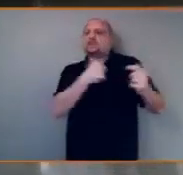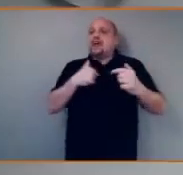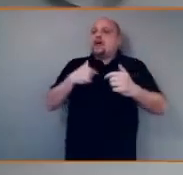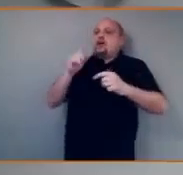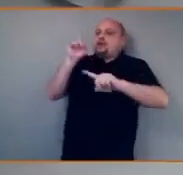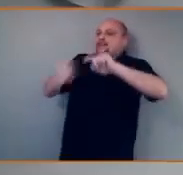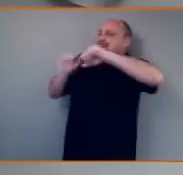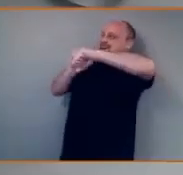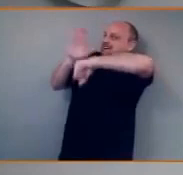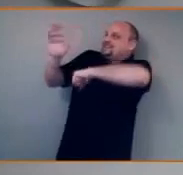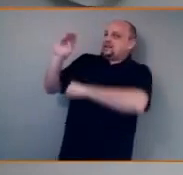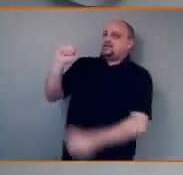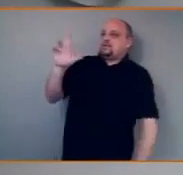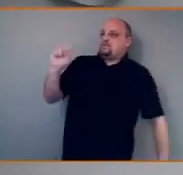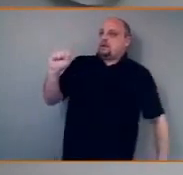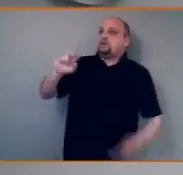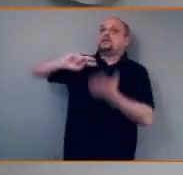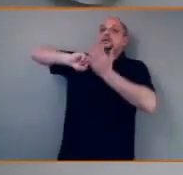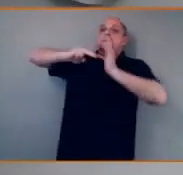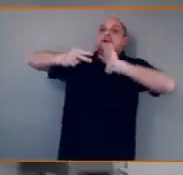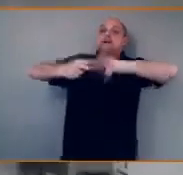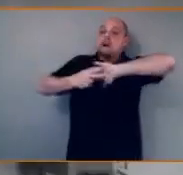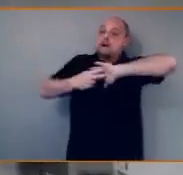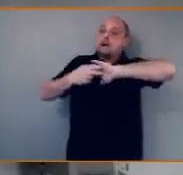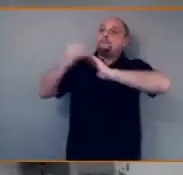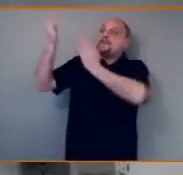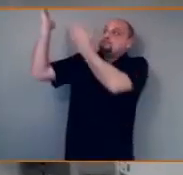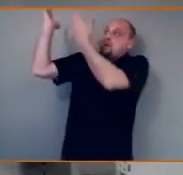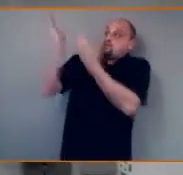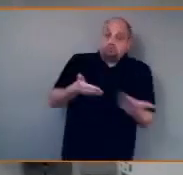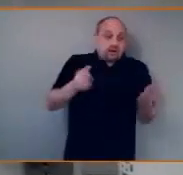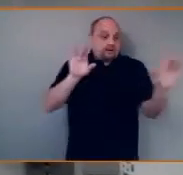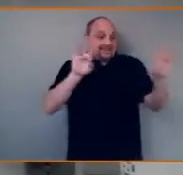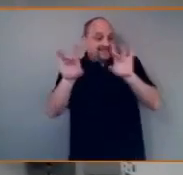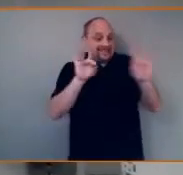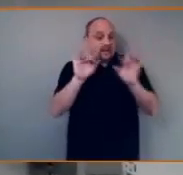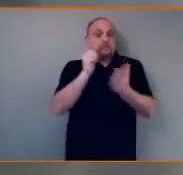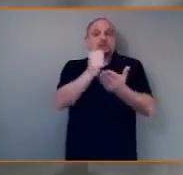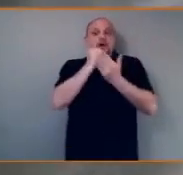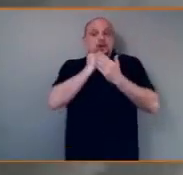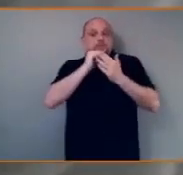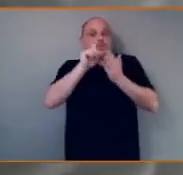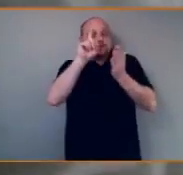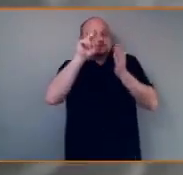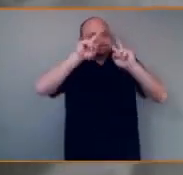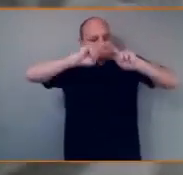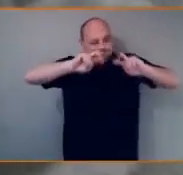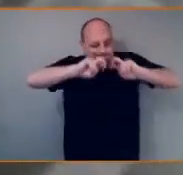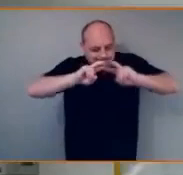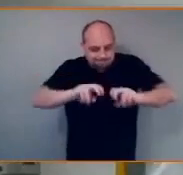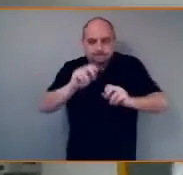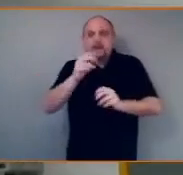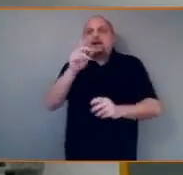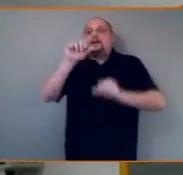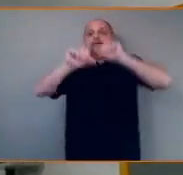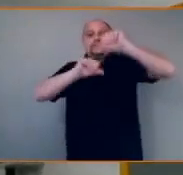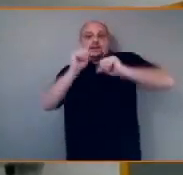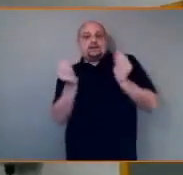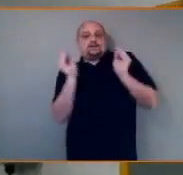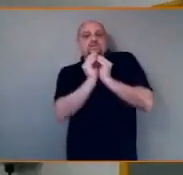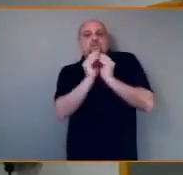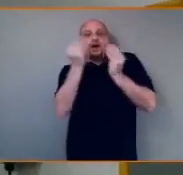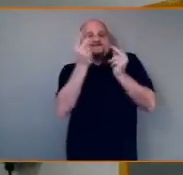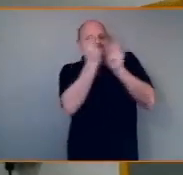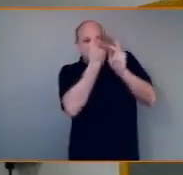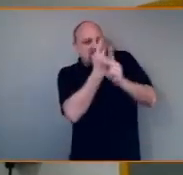samples back will allow us to really dig into the science a little bit more and be better able to characterize the samples. And what I'm most excited